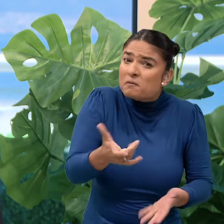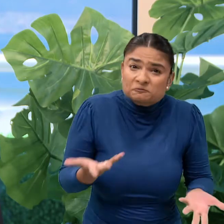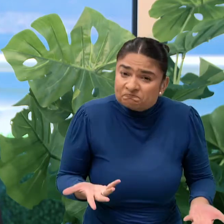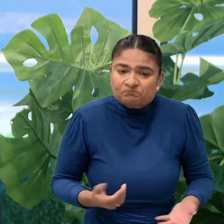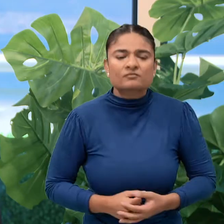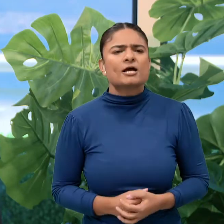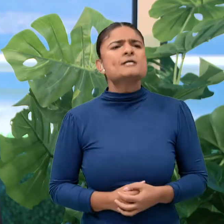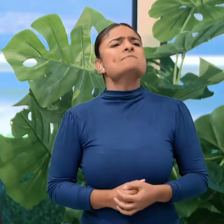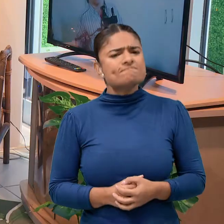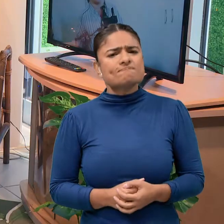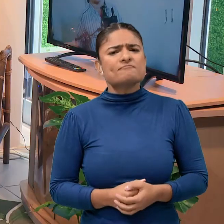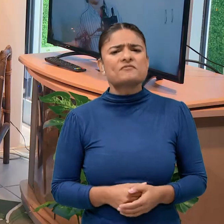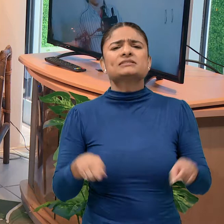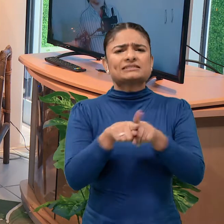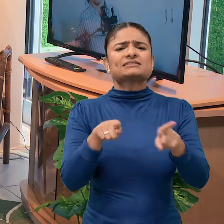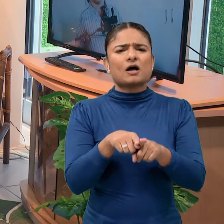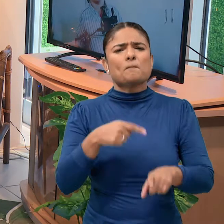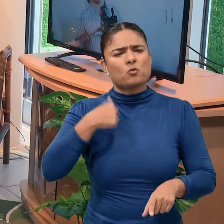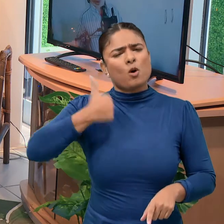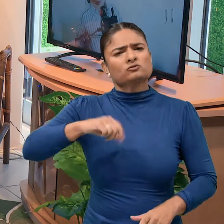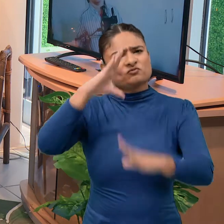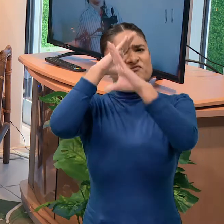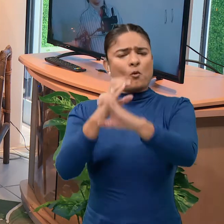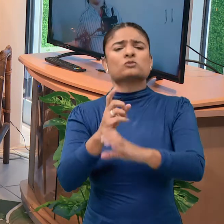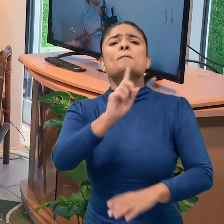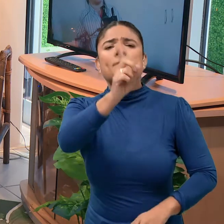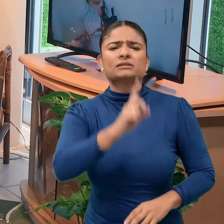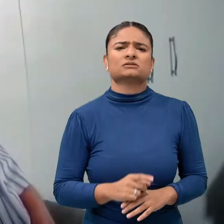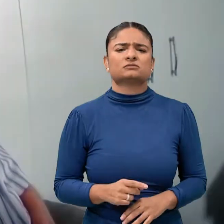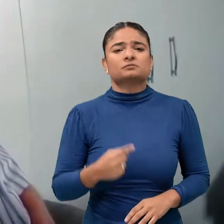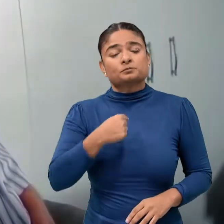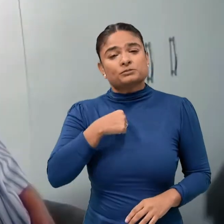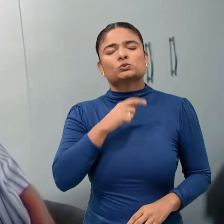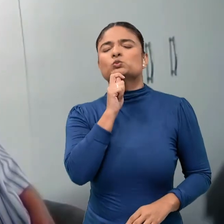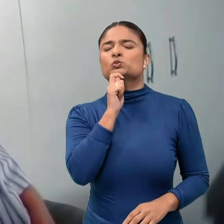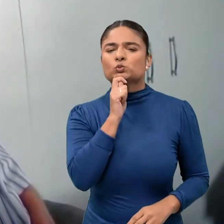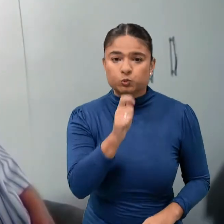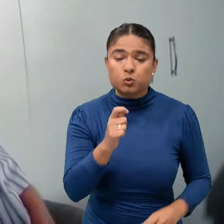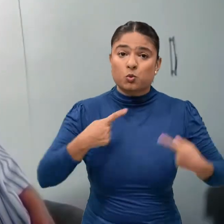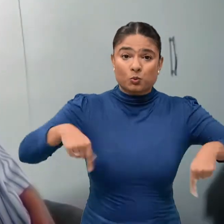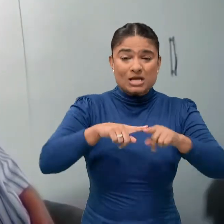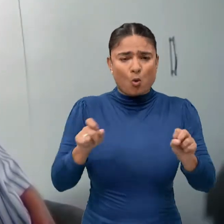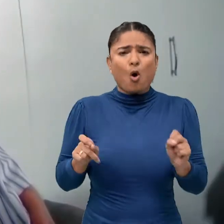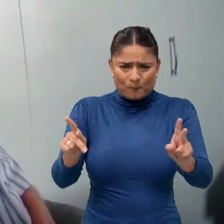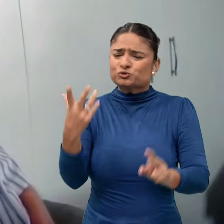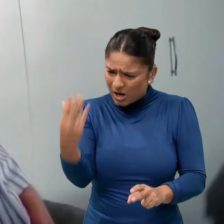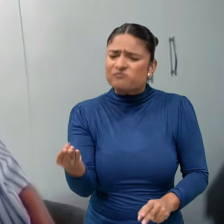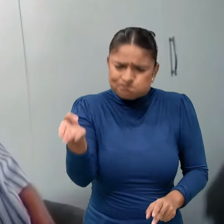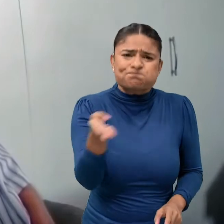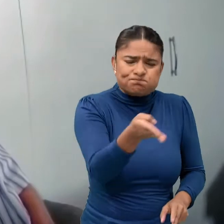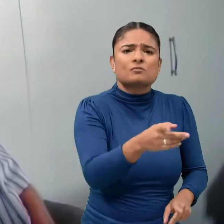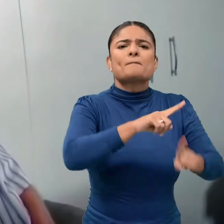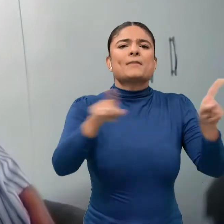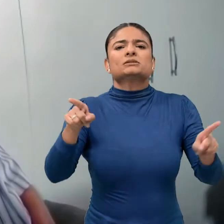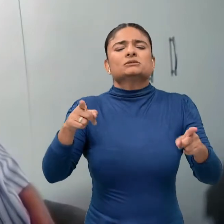leave our viewers? I think we're just staying with focusing. I think we have a real opportunity, and actually something we must do, is